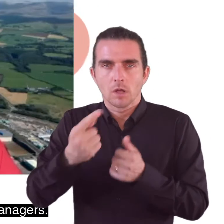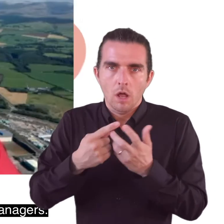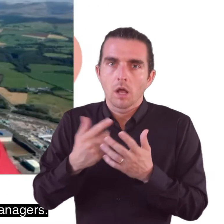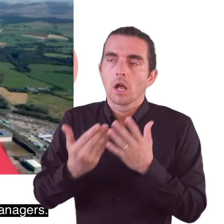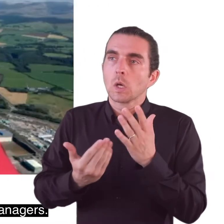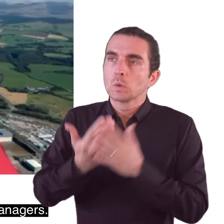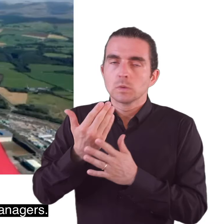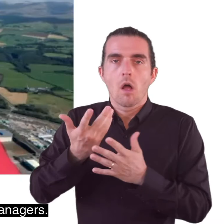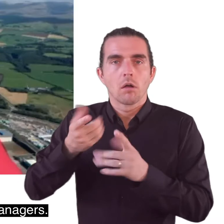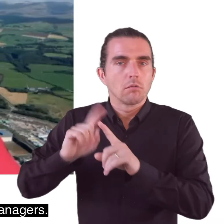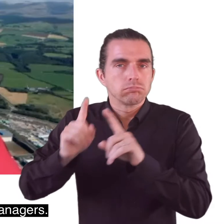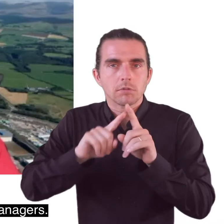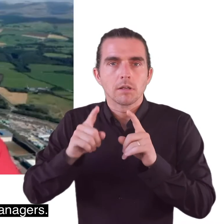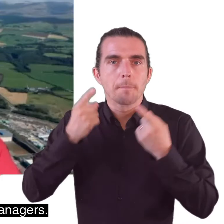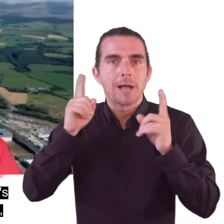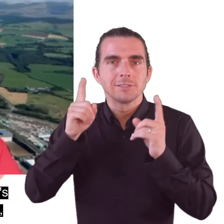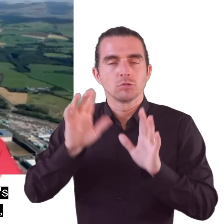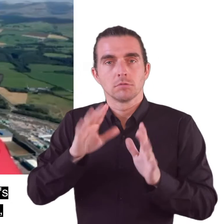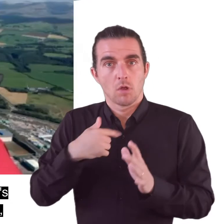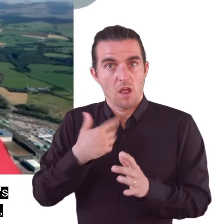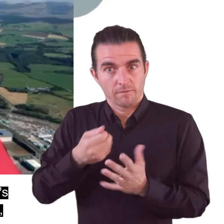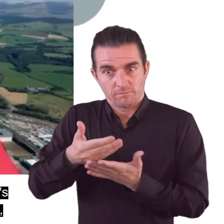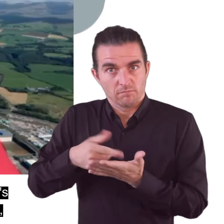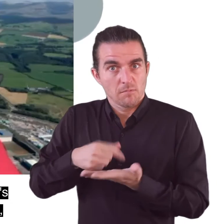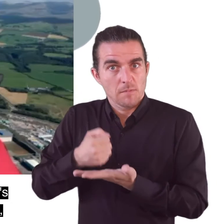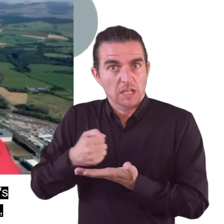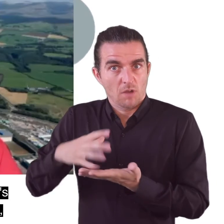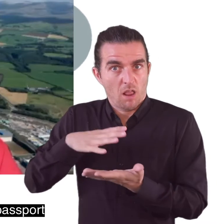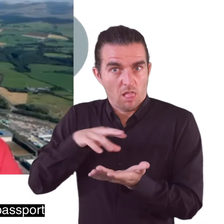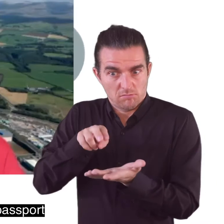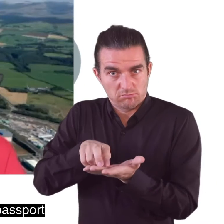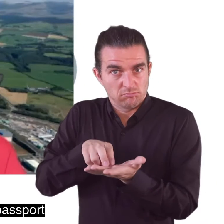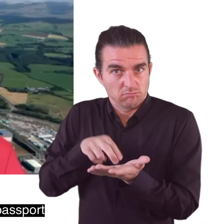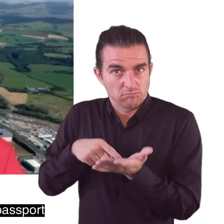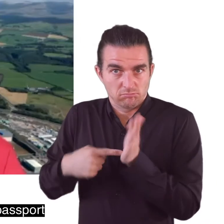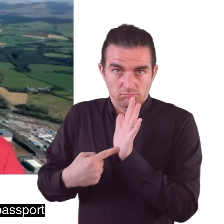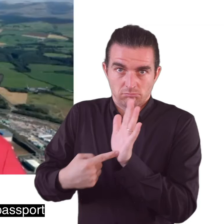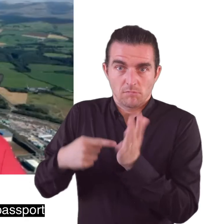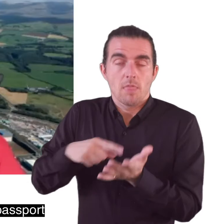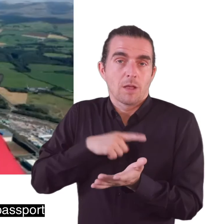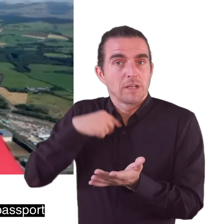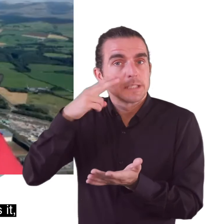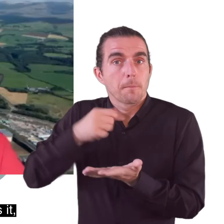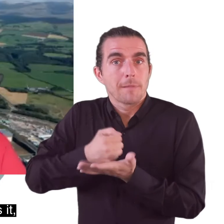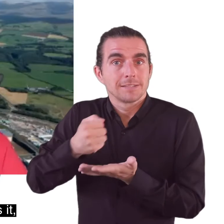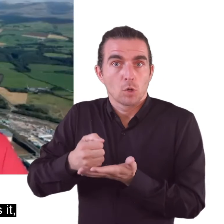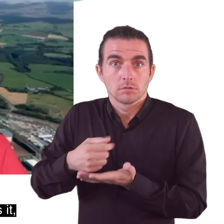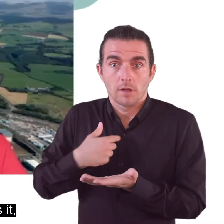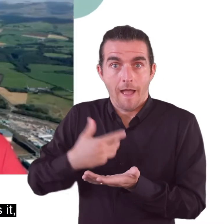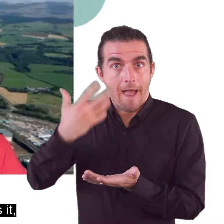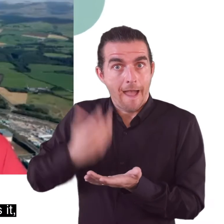every time to multiple line managers. So what our passport's been designed to do, and the reason we call it a passport, is once